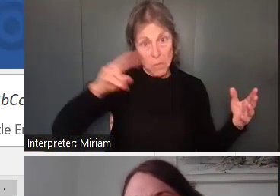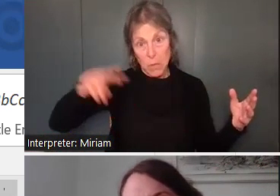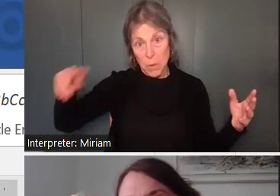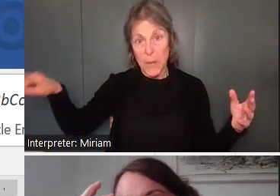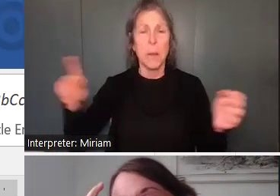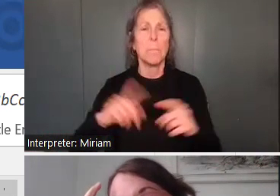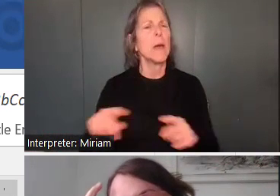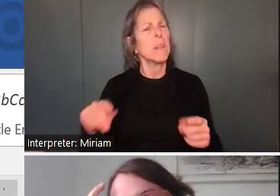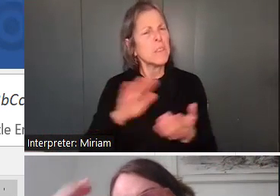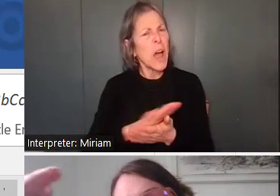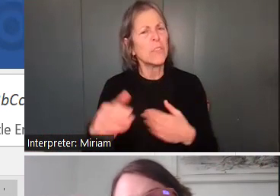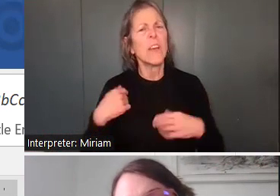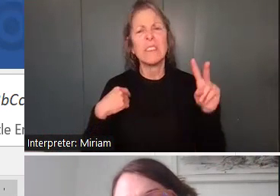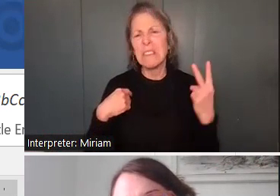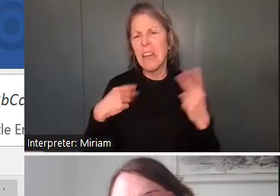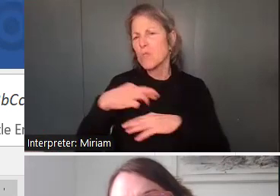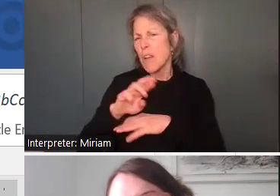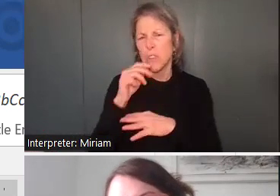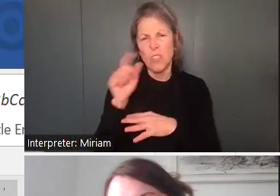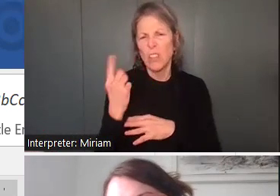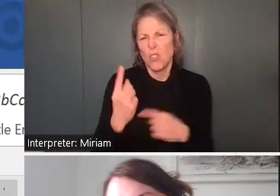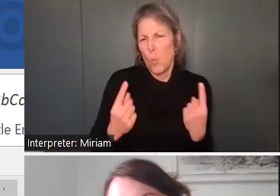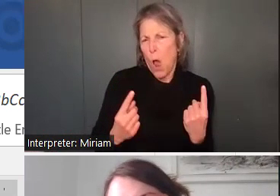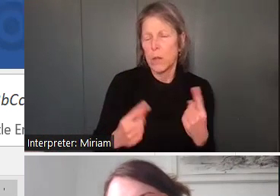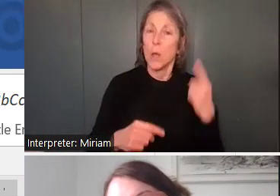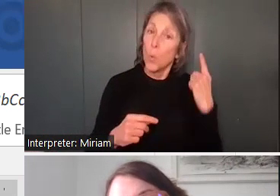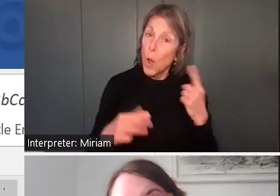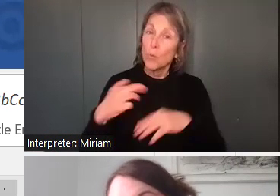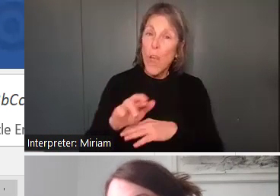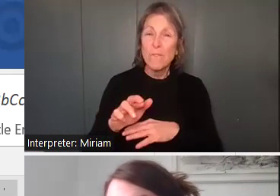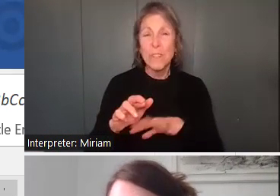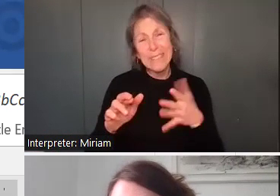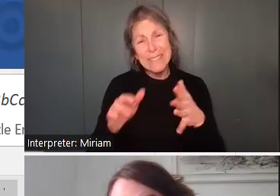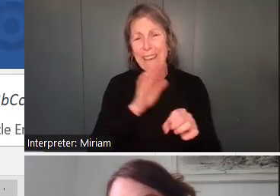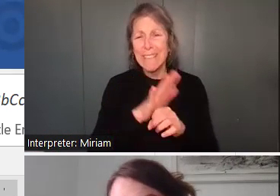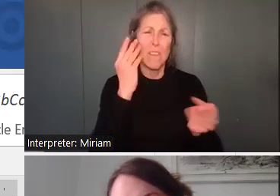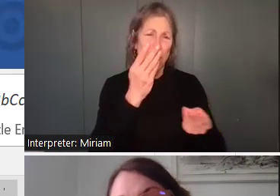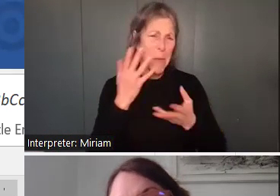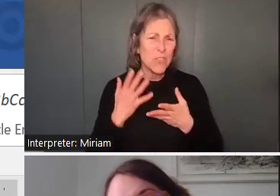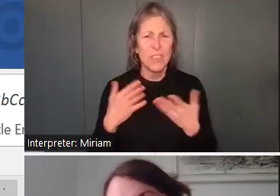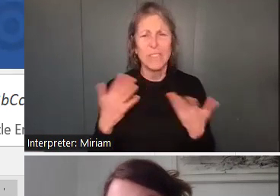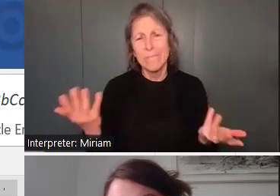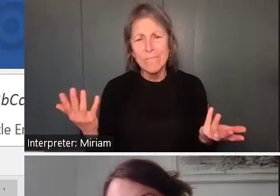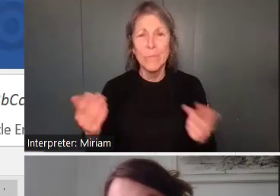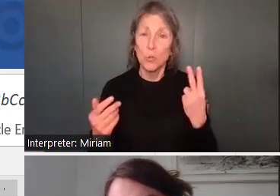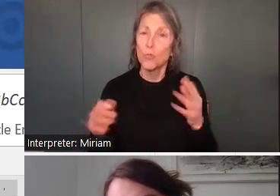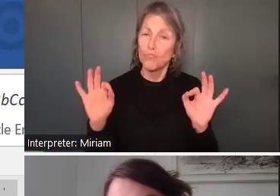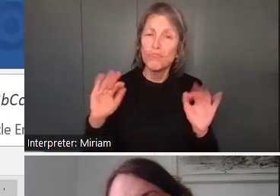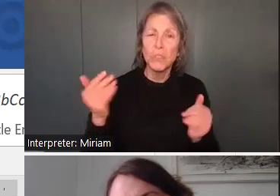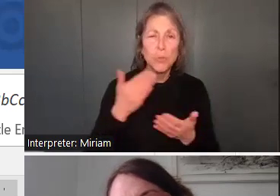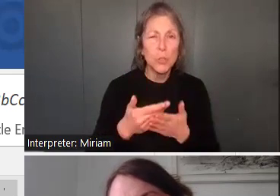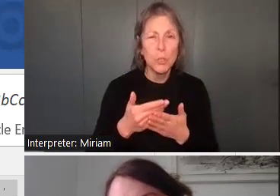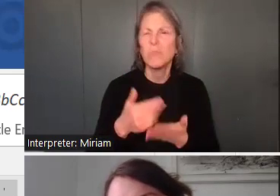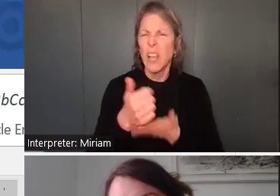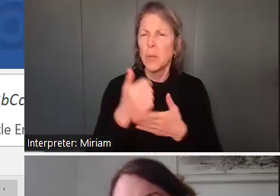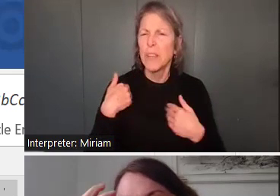can be helpful to have a second reference, because sometimes one reference might not give enough information, or it can be helpful to have 2,